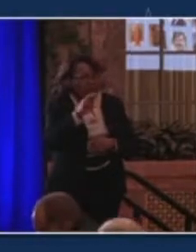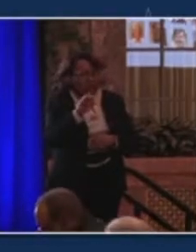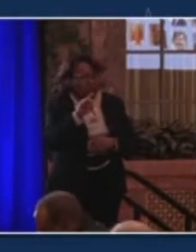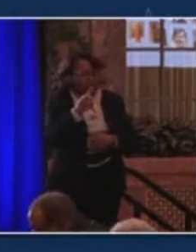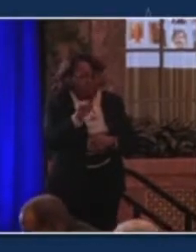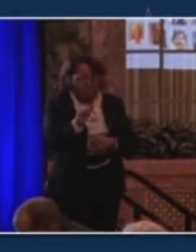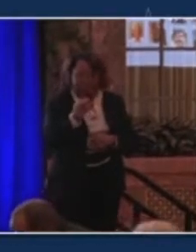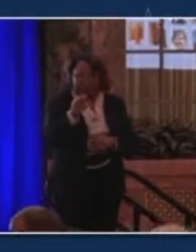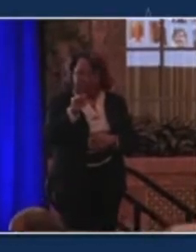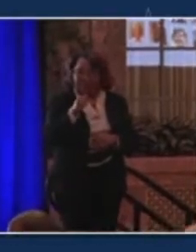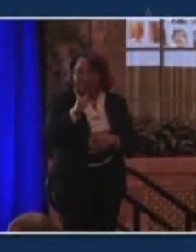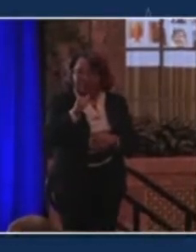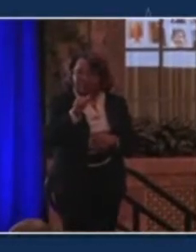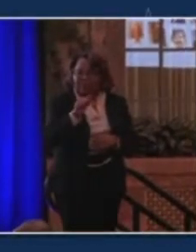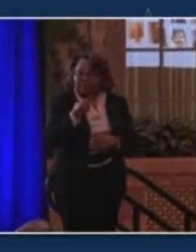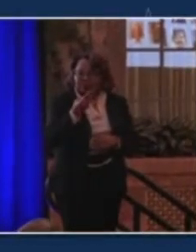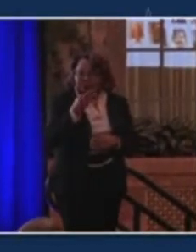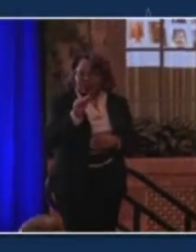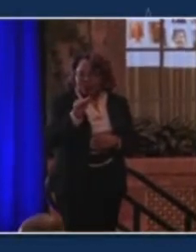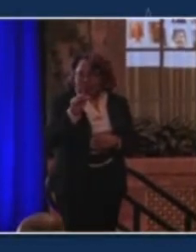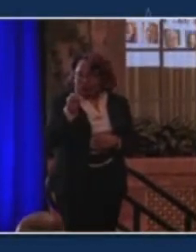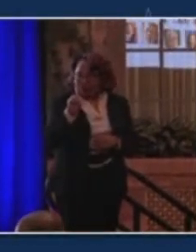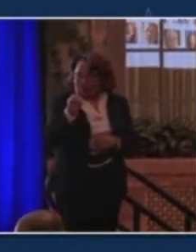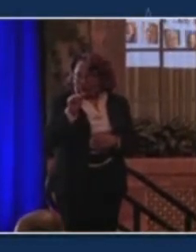Dean Walker.